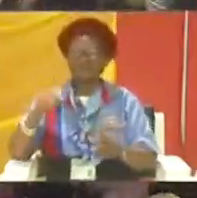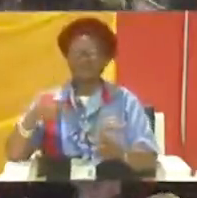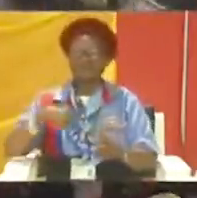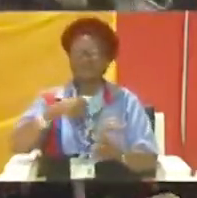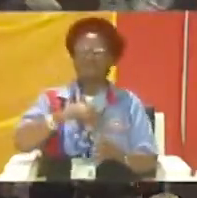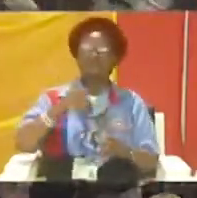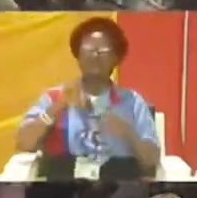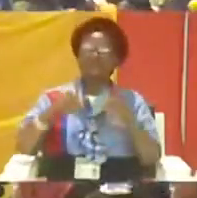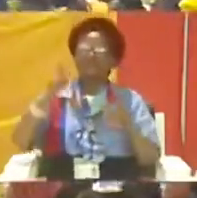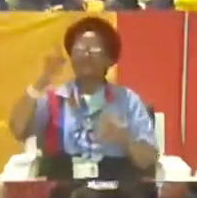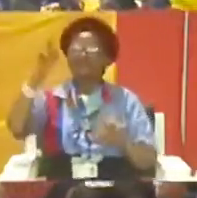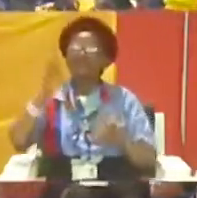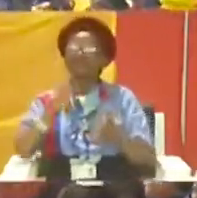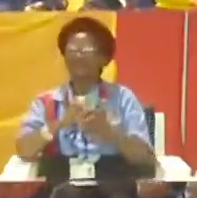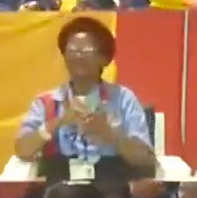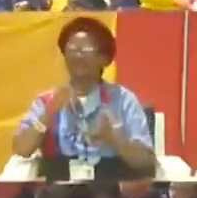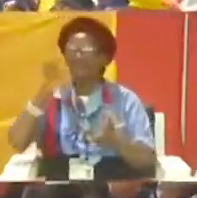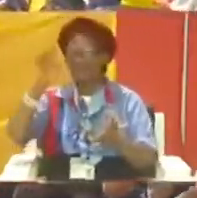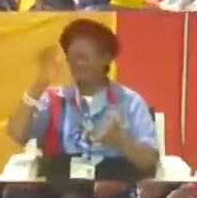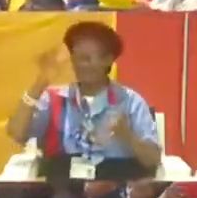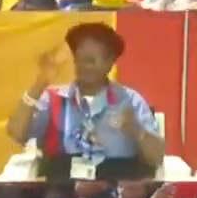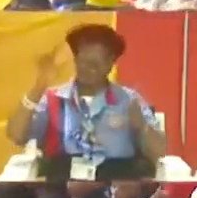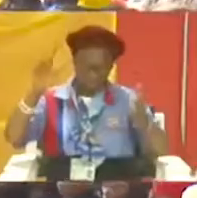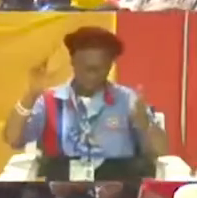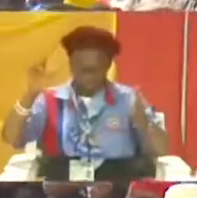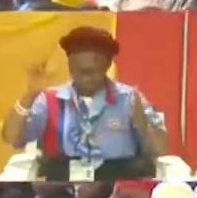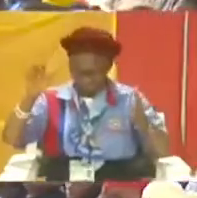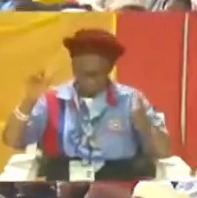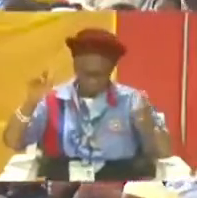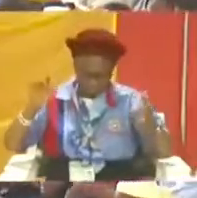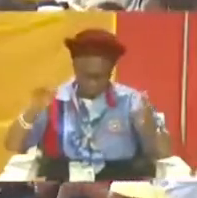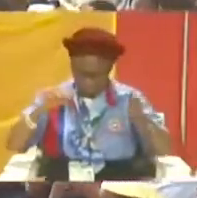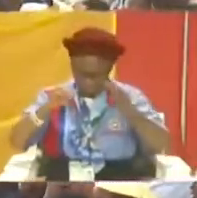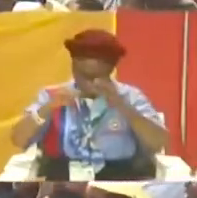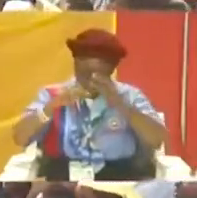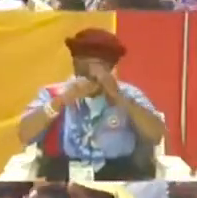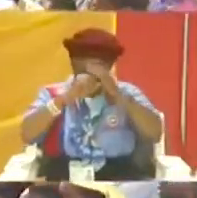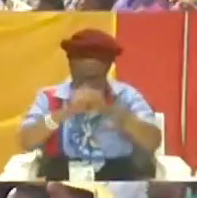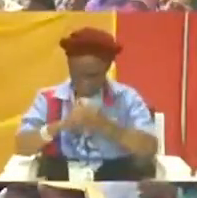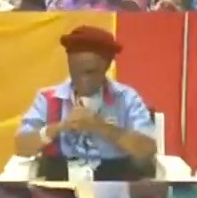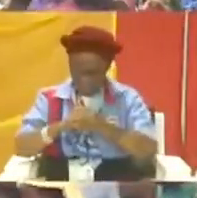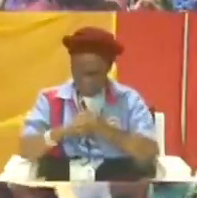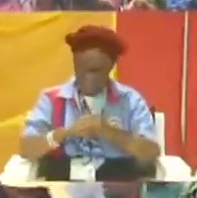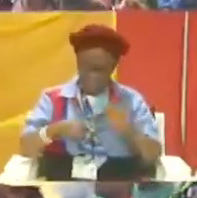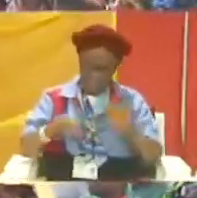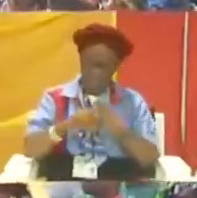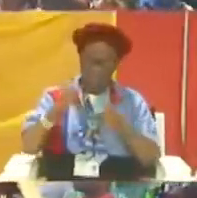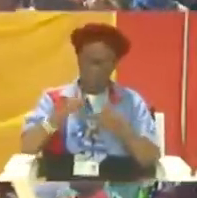Adoration to you, Lord.